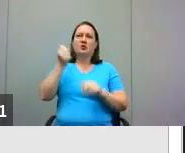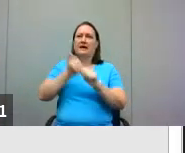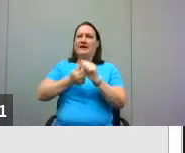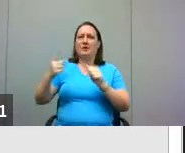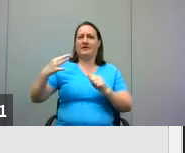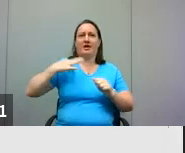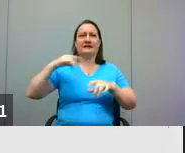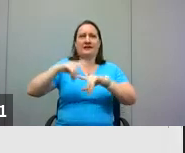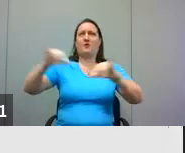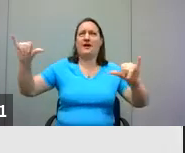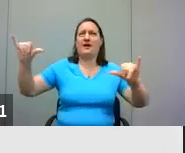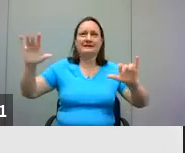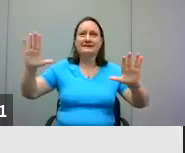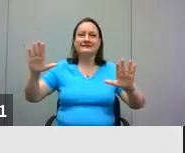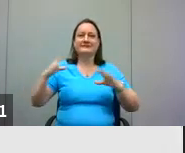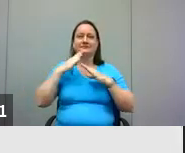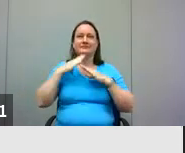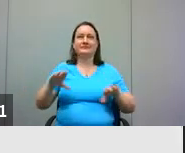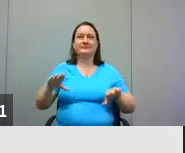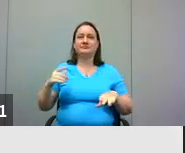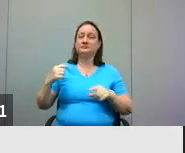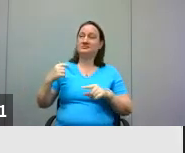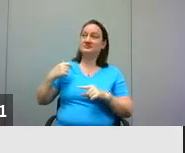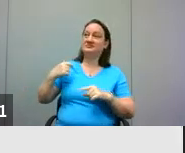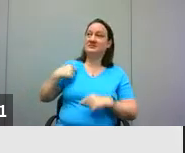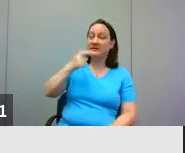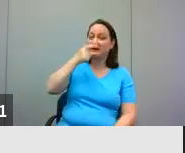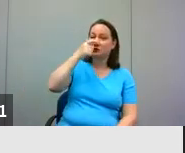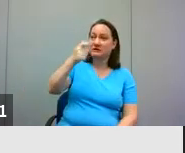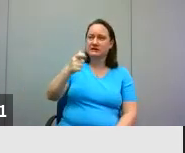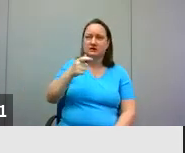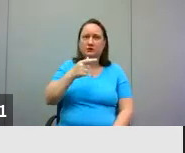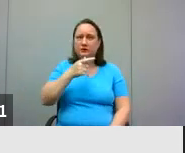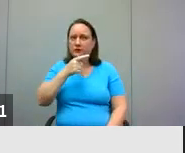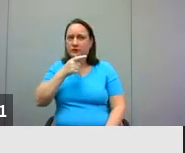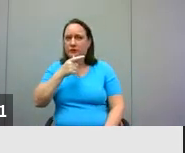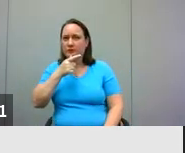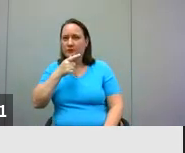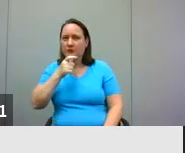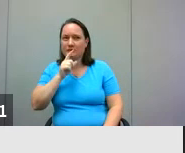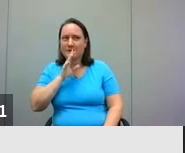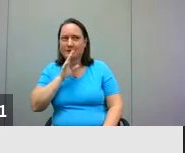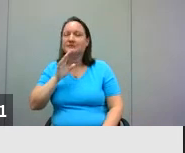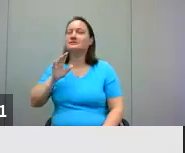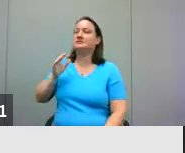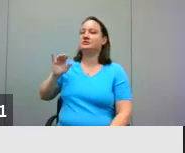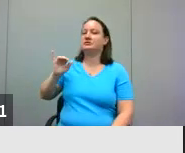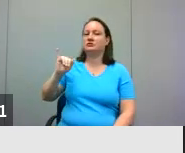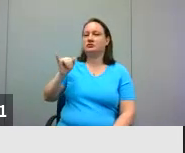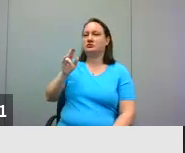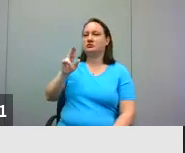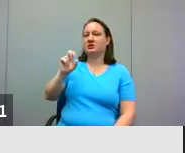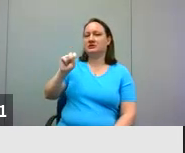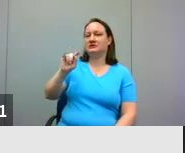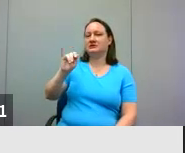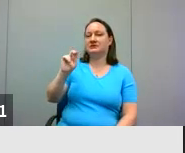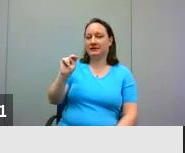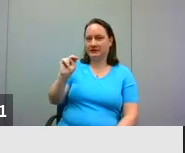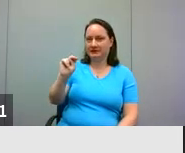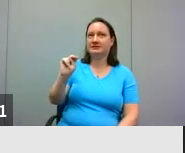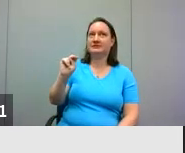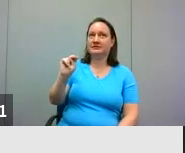I'm interested. Who is this? I'm sorry. Justin. All right, Justin,